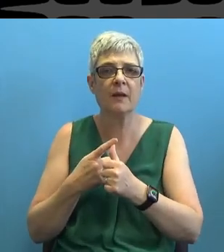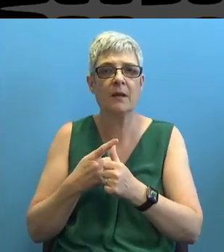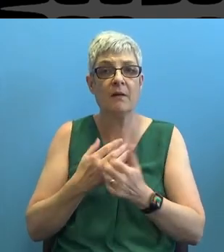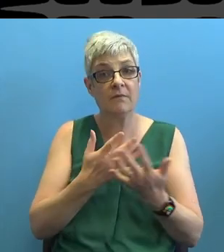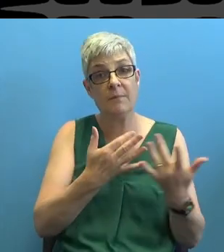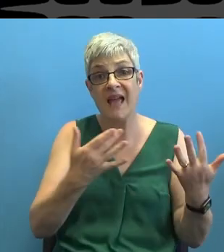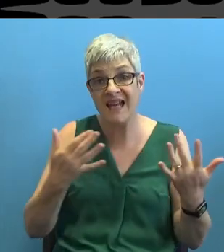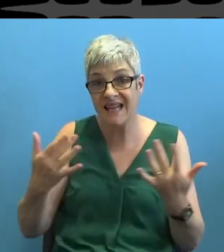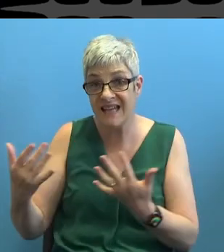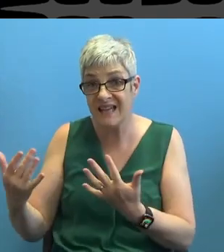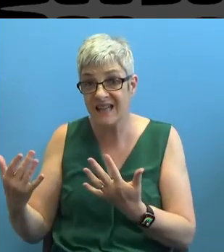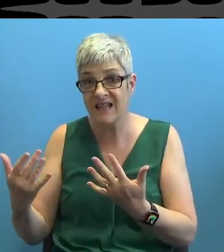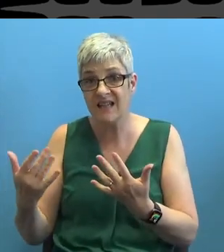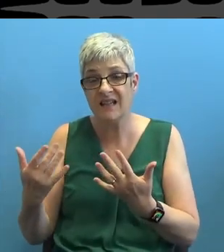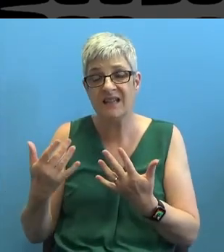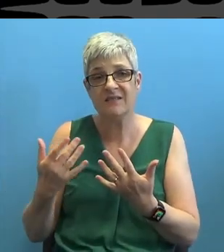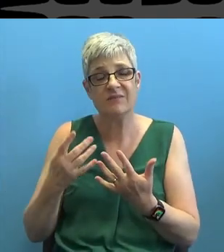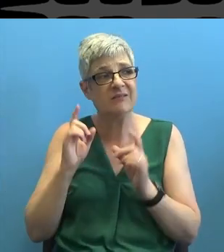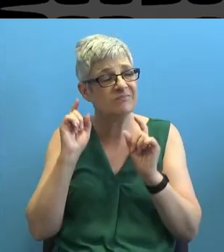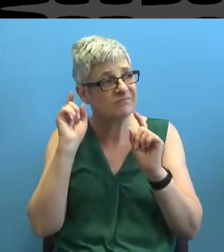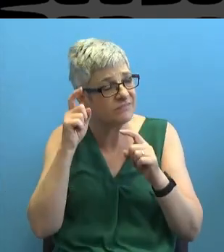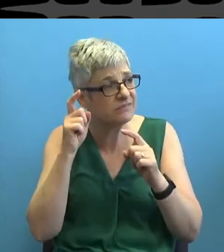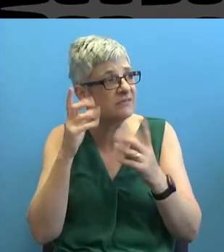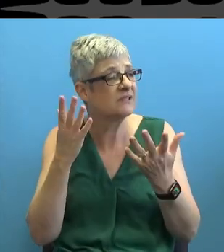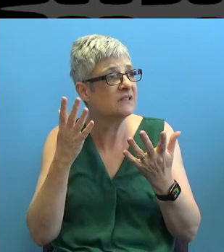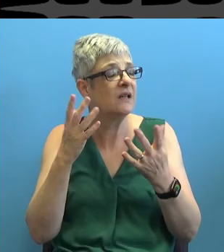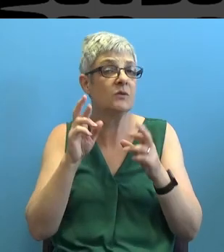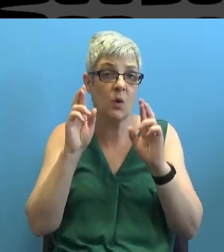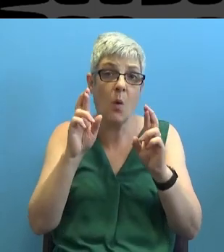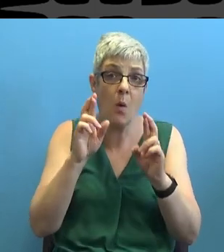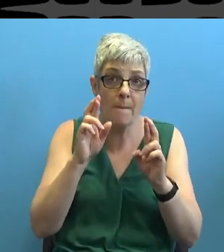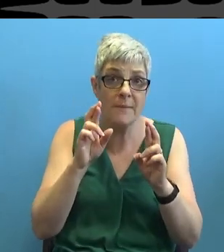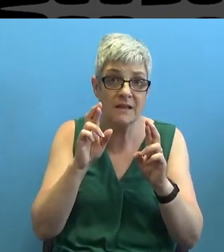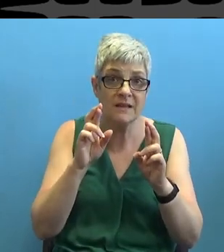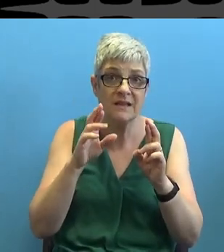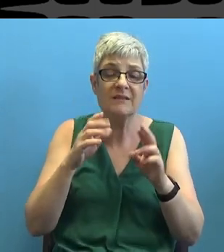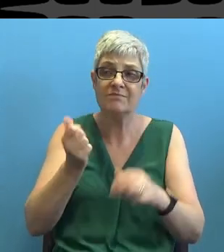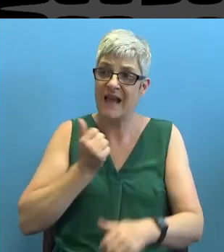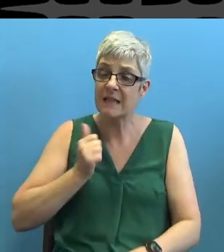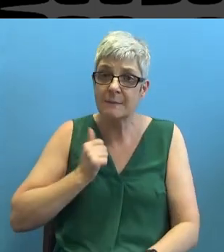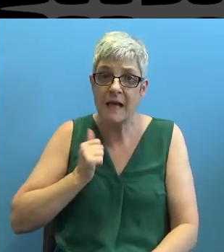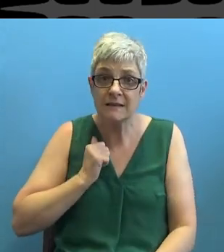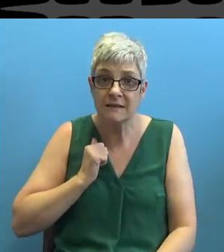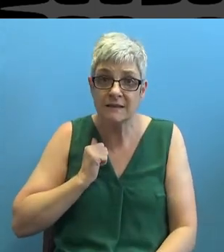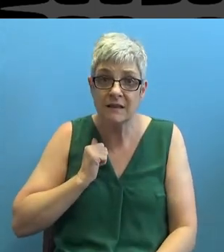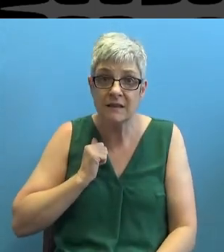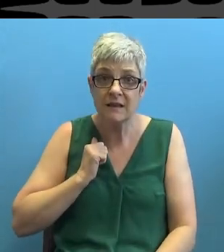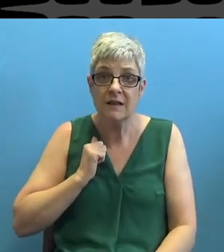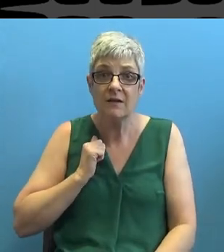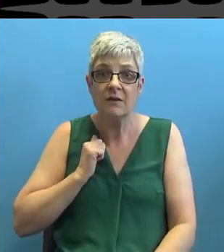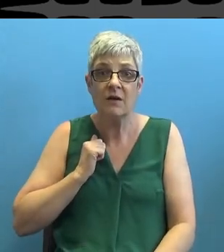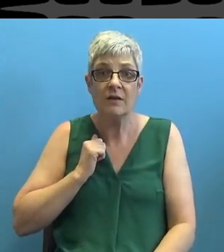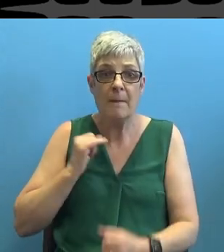For many just now, uppermost in our thoughts is the hope and indeed expectation